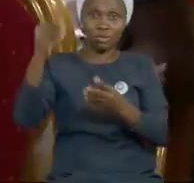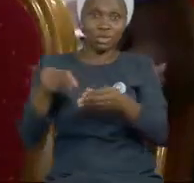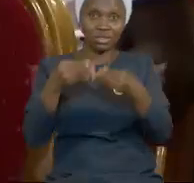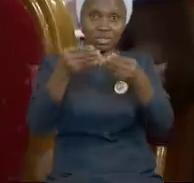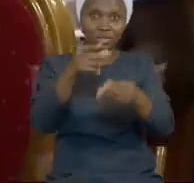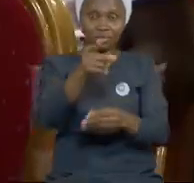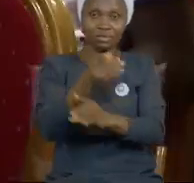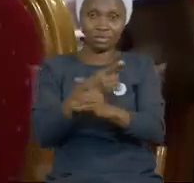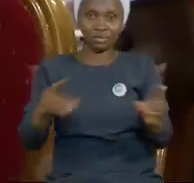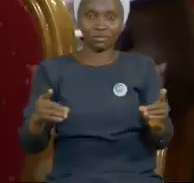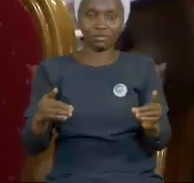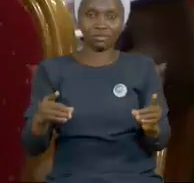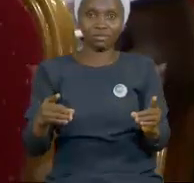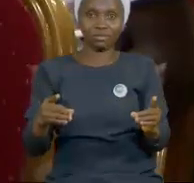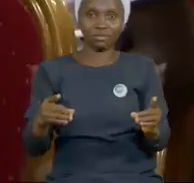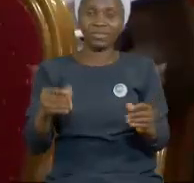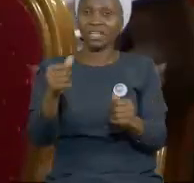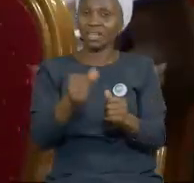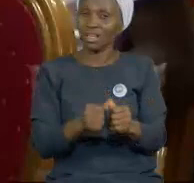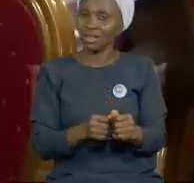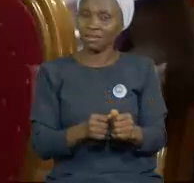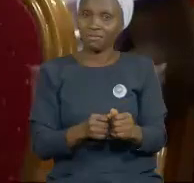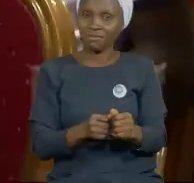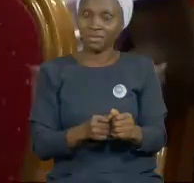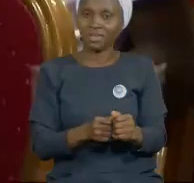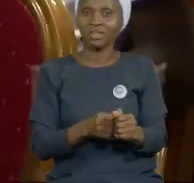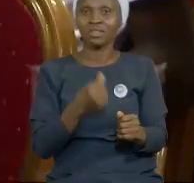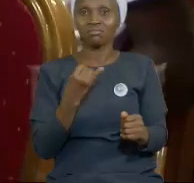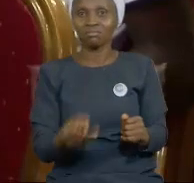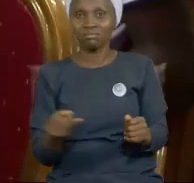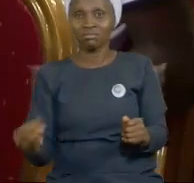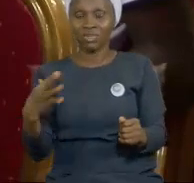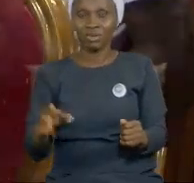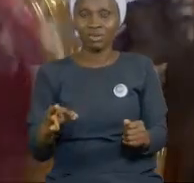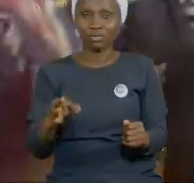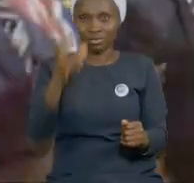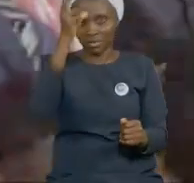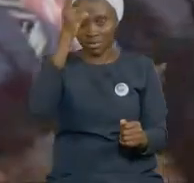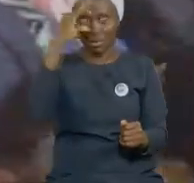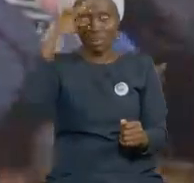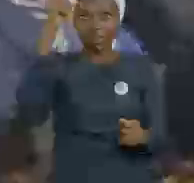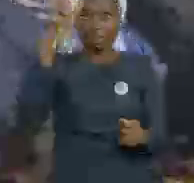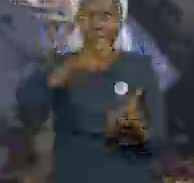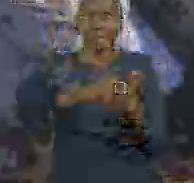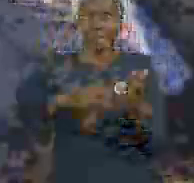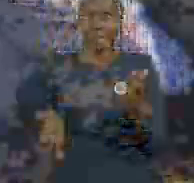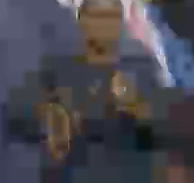deliverance. Every property of Satan, it will take away from you.